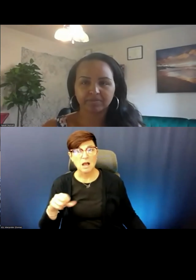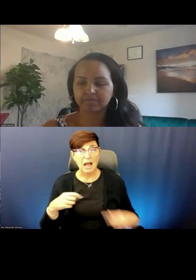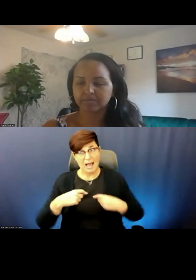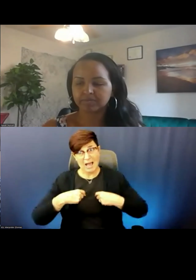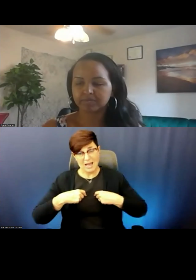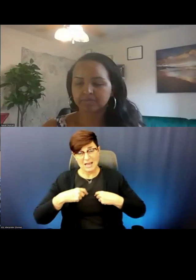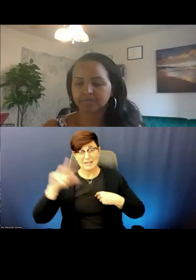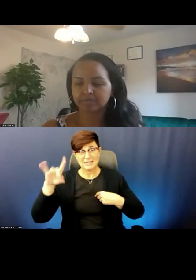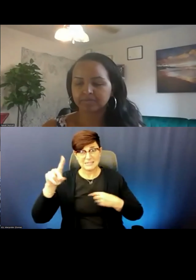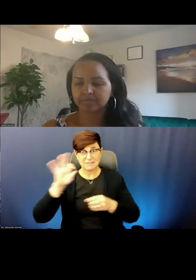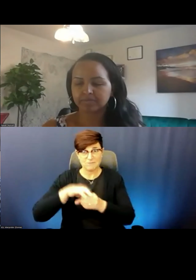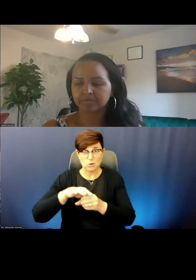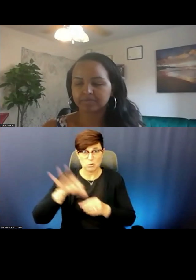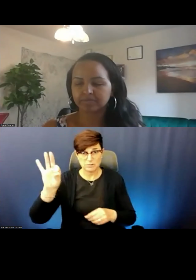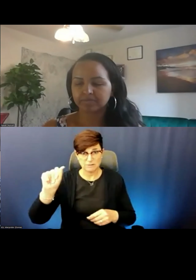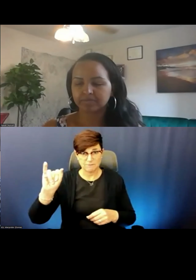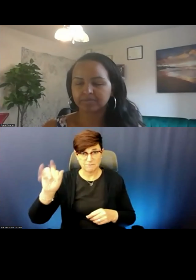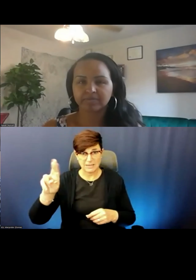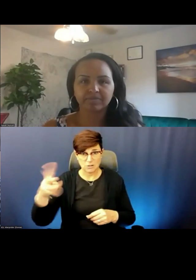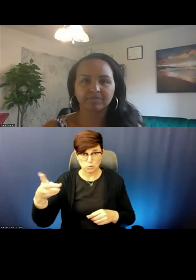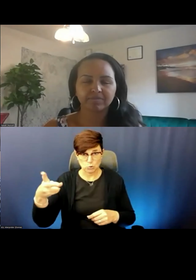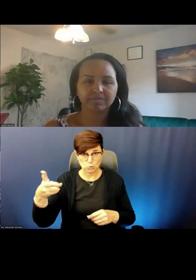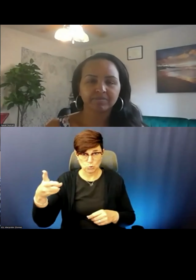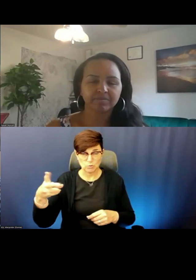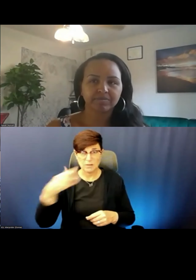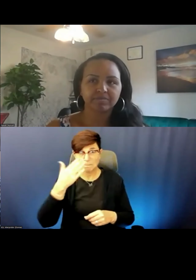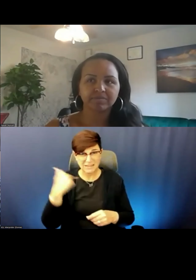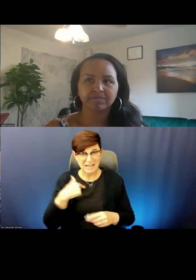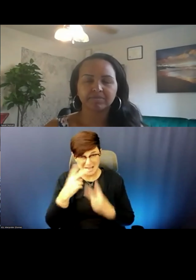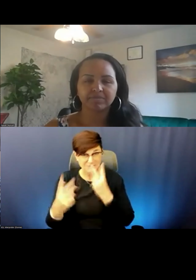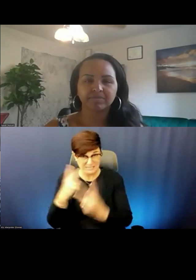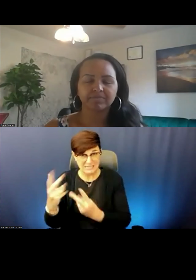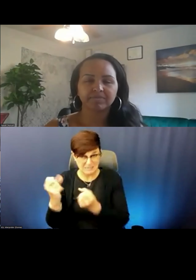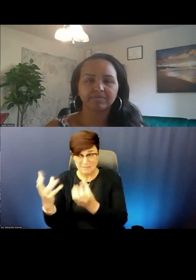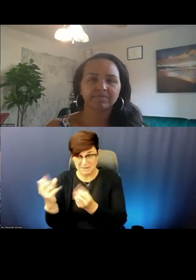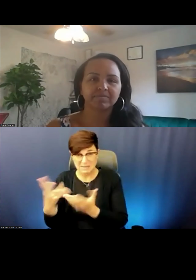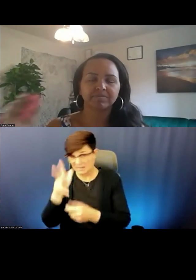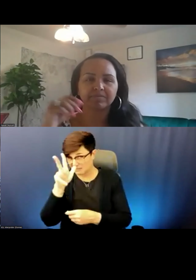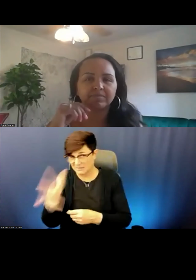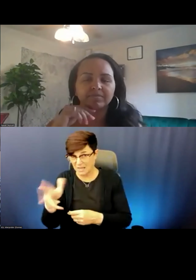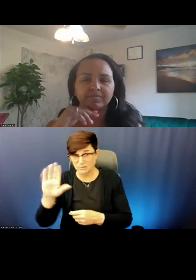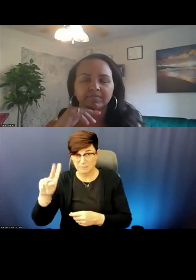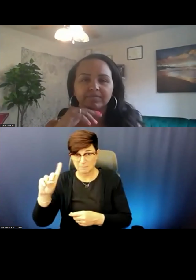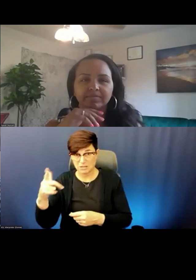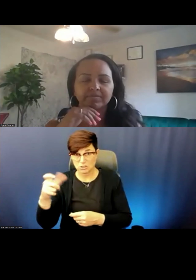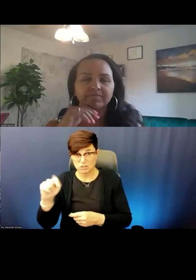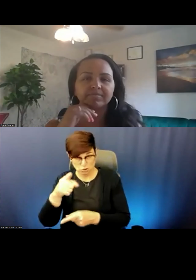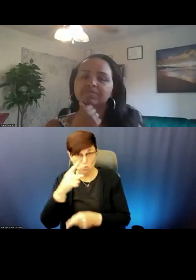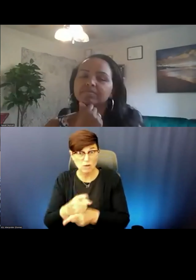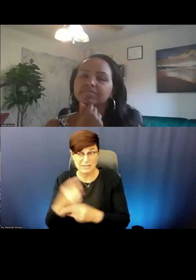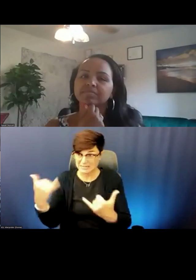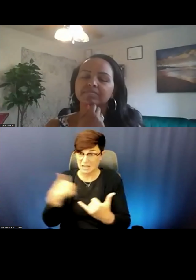seen so many bad budgets. And yes, we have this ridiculous surplus, and yes, we're